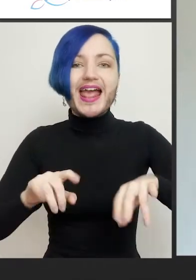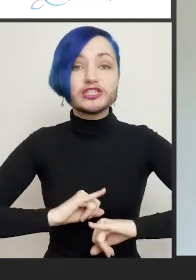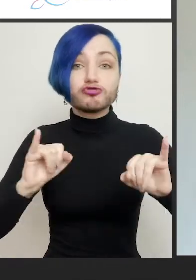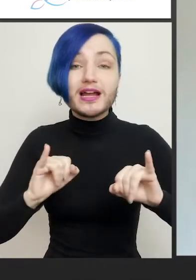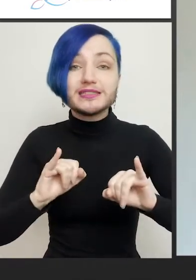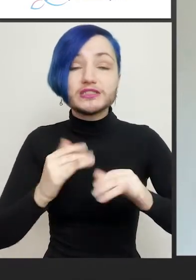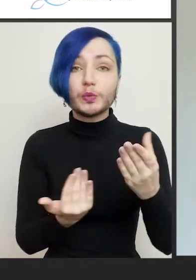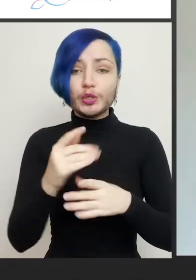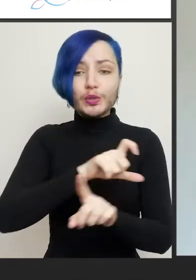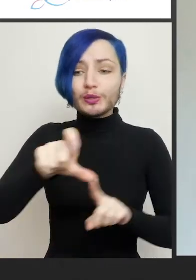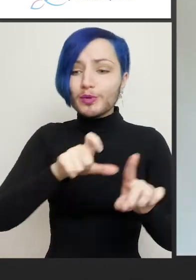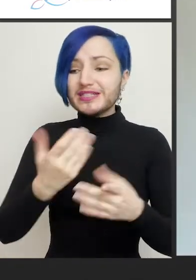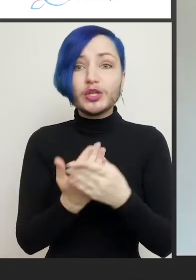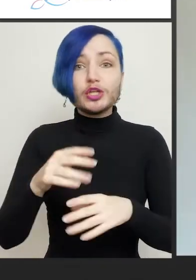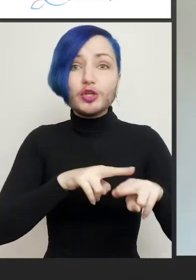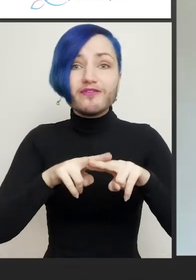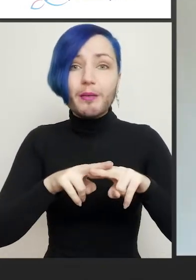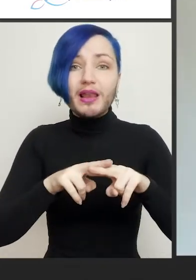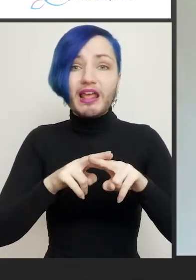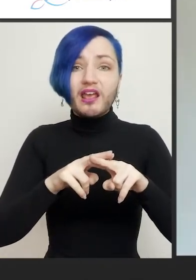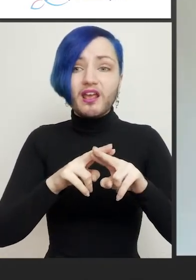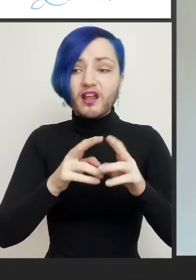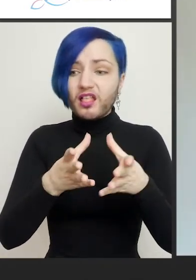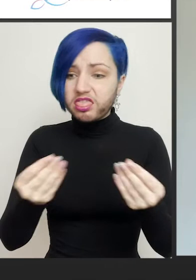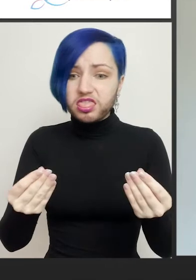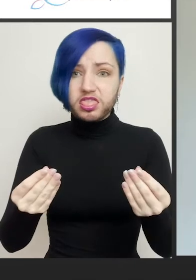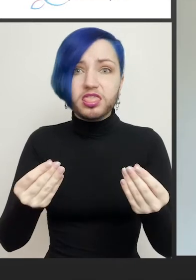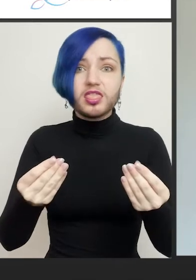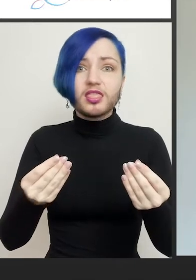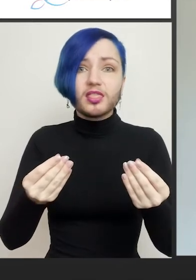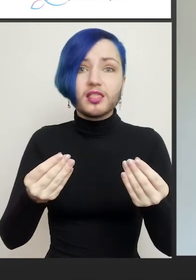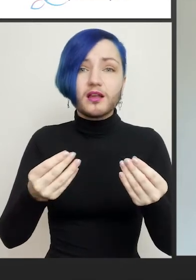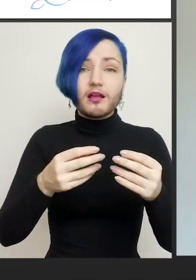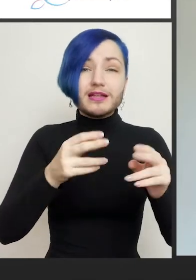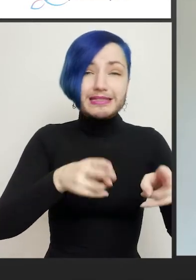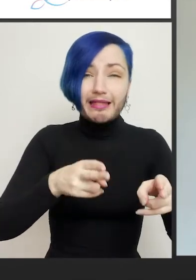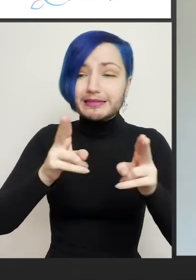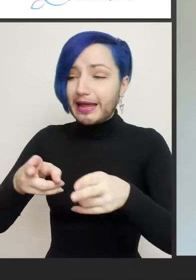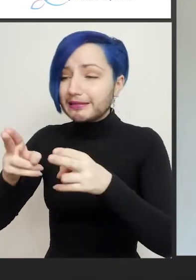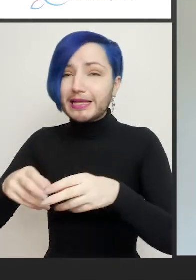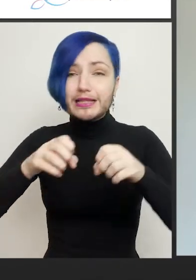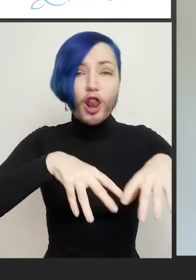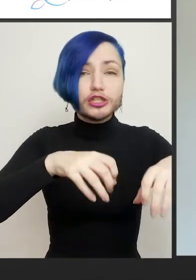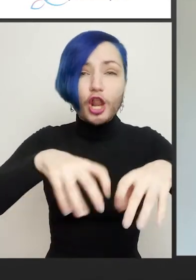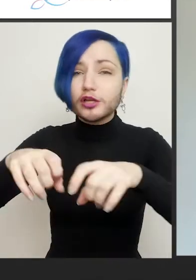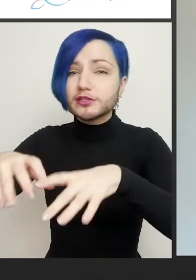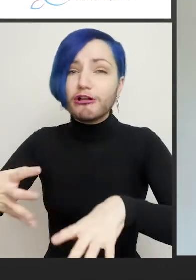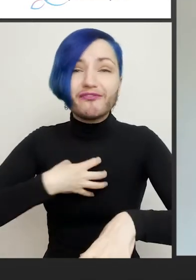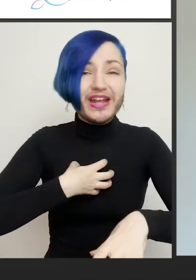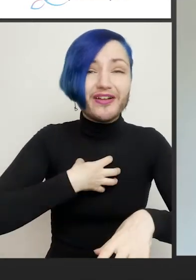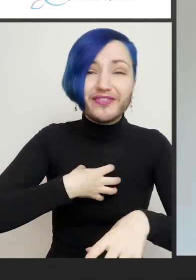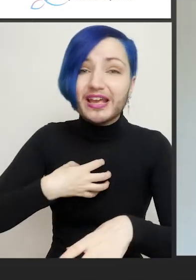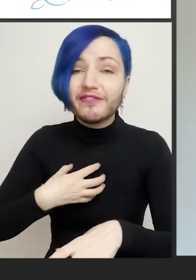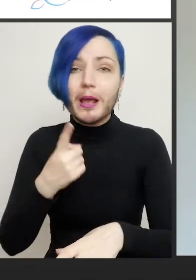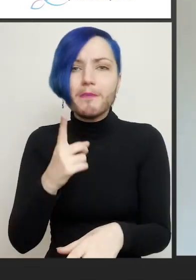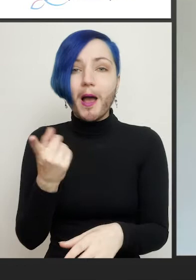community family they just found, was blighted by death, by loss, by fear. But the people who are still around,